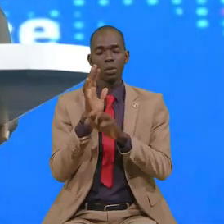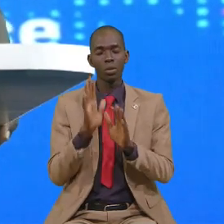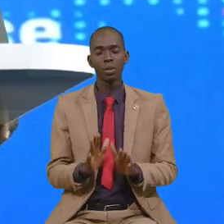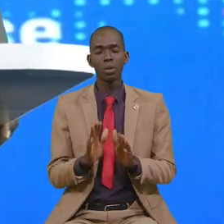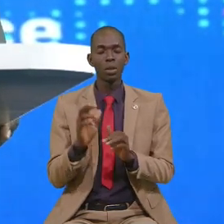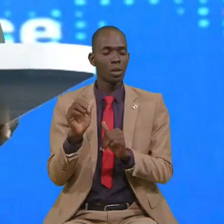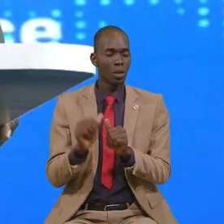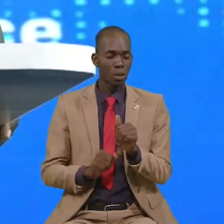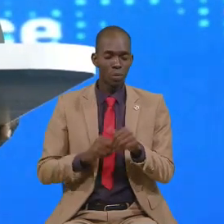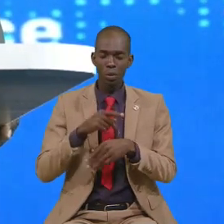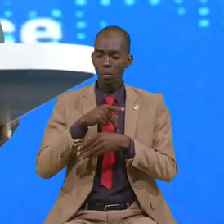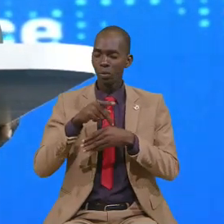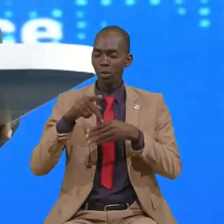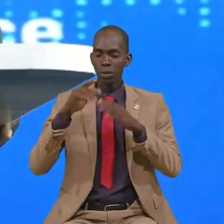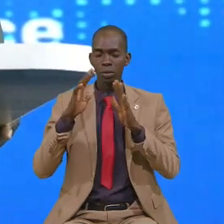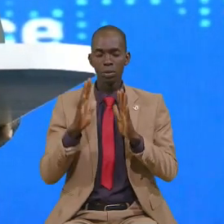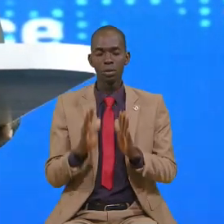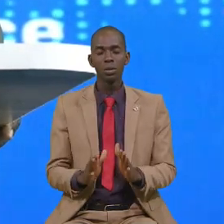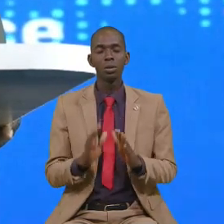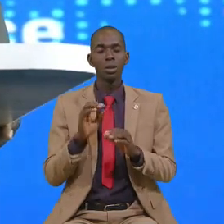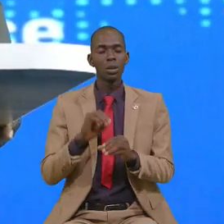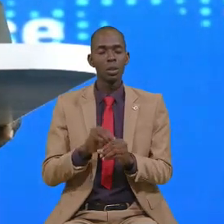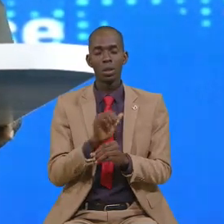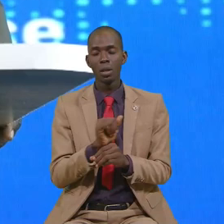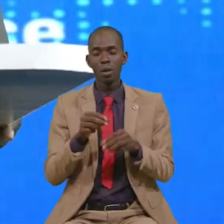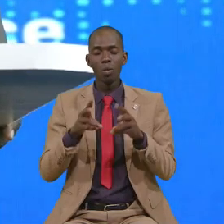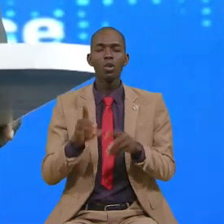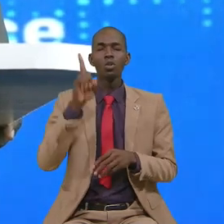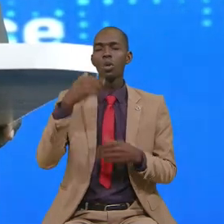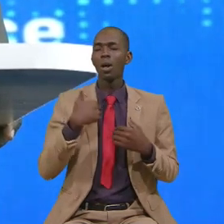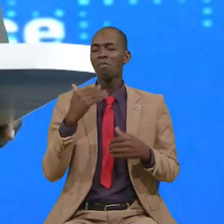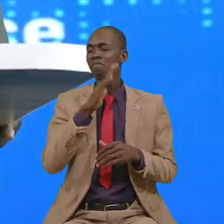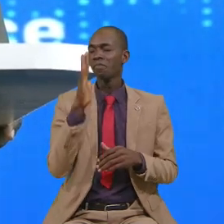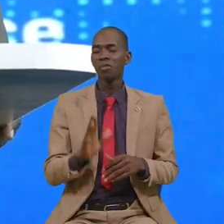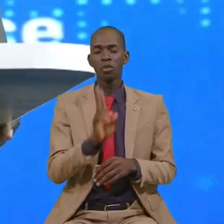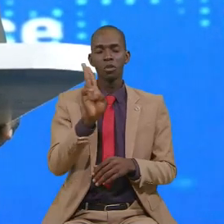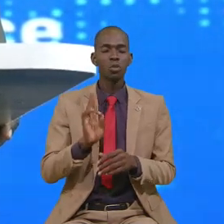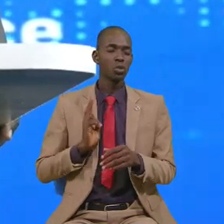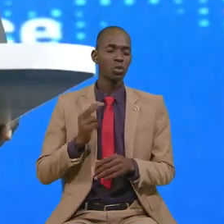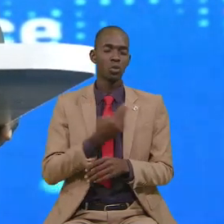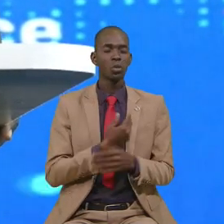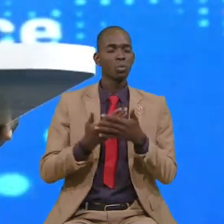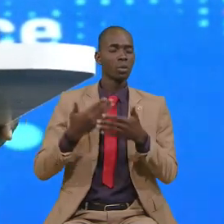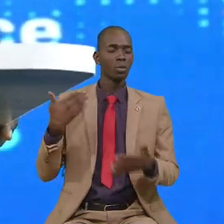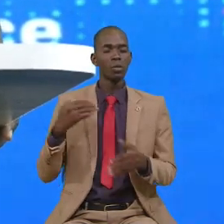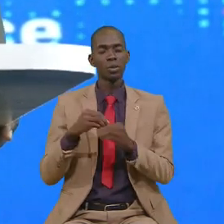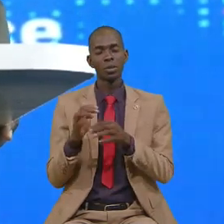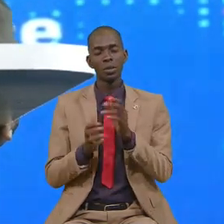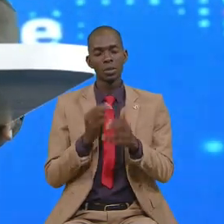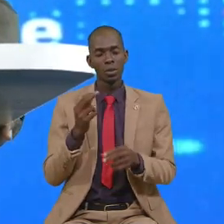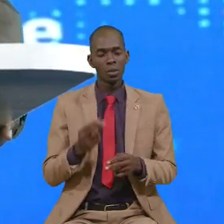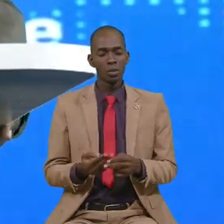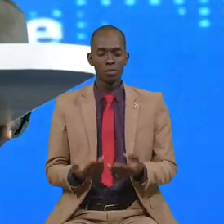every professional in a way you have not used us before. Raise up